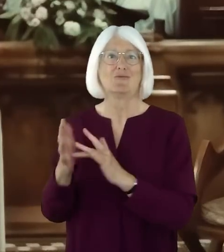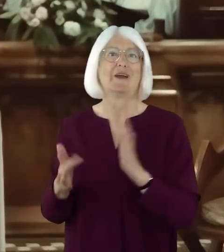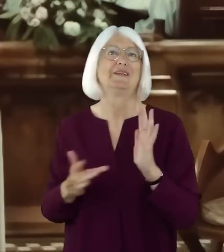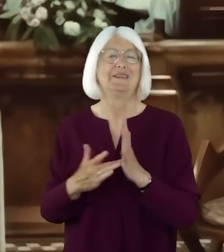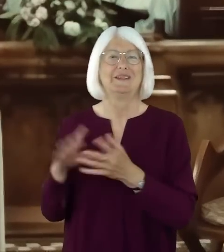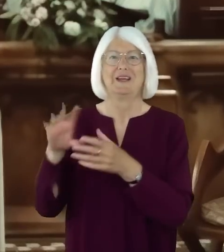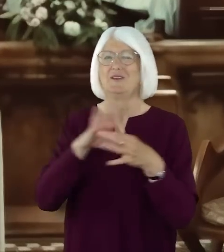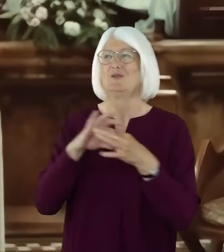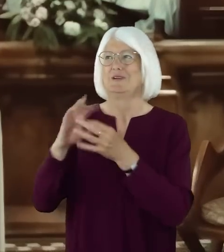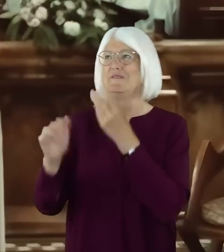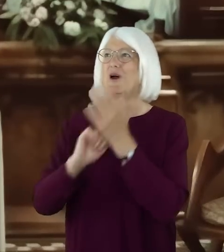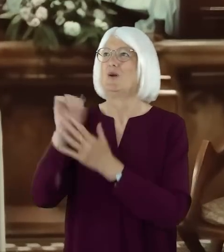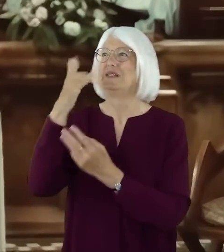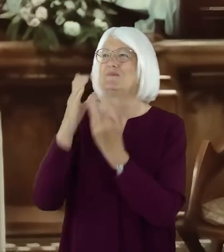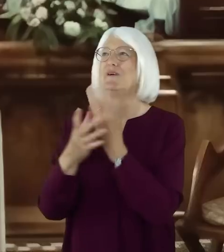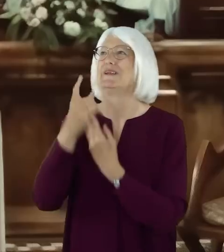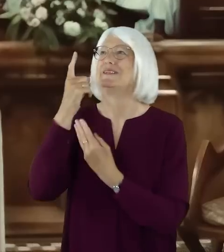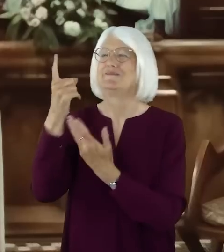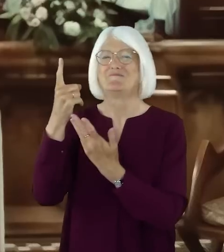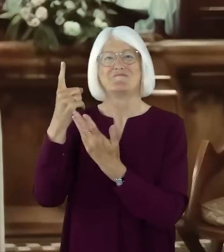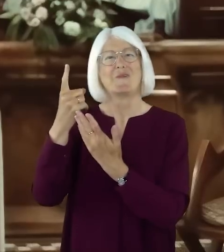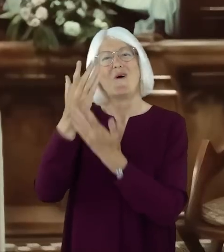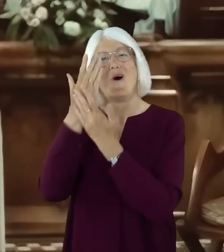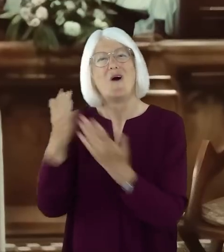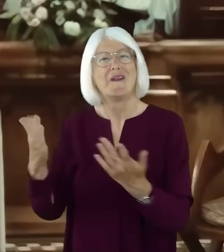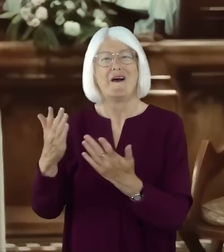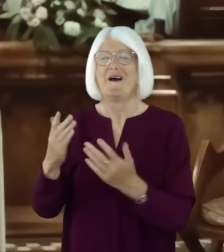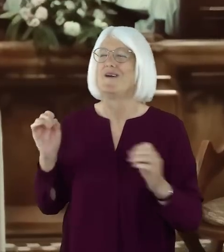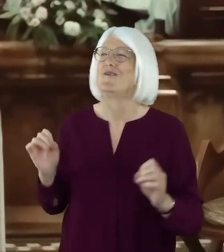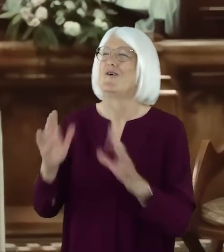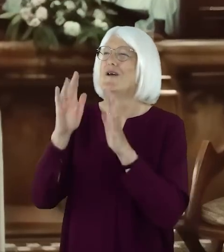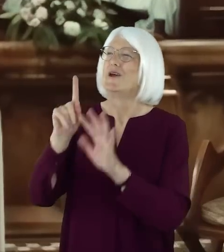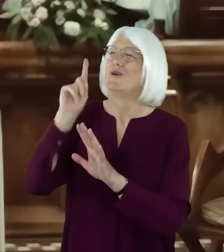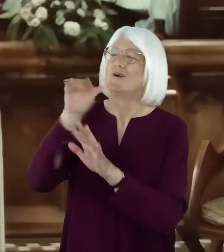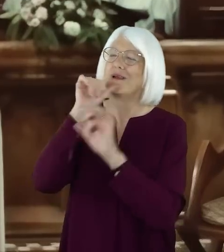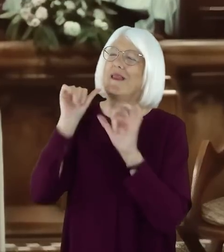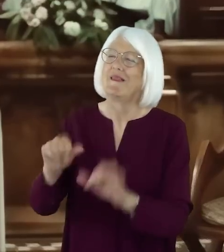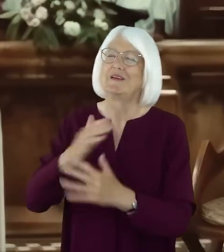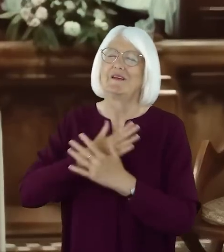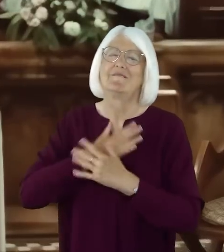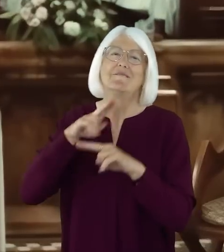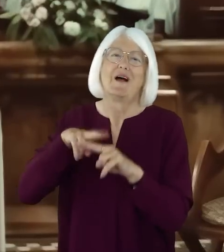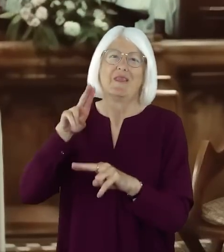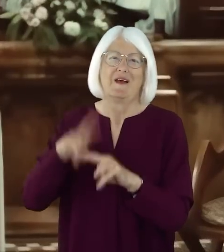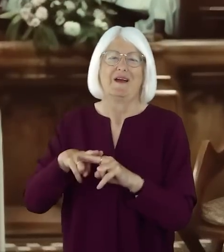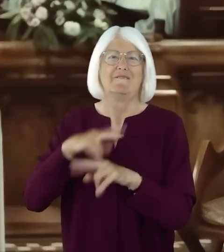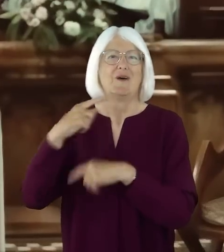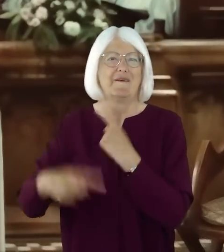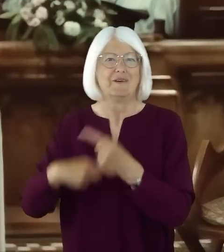unity of the Holy Spirit. All honour and glory are yours, O loving Father, for ever and